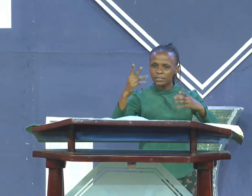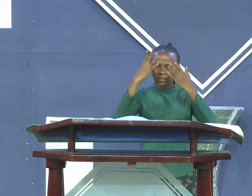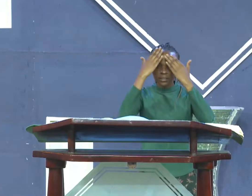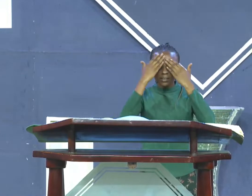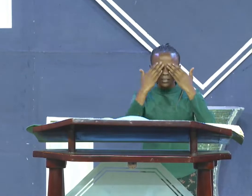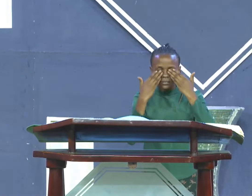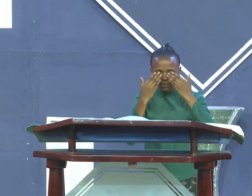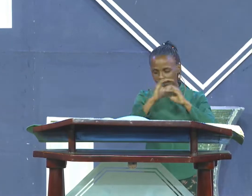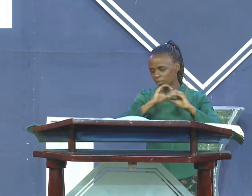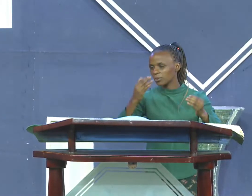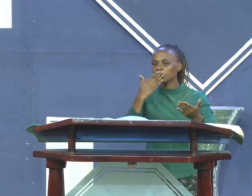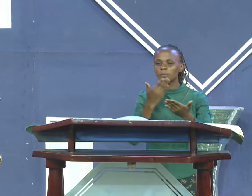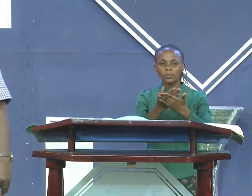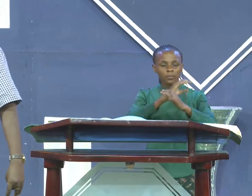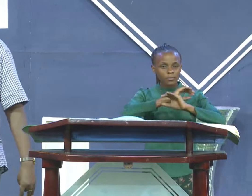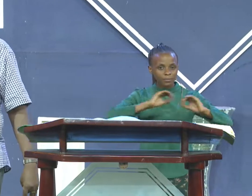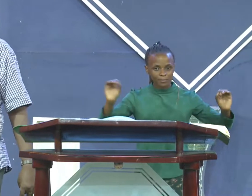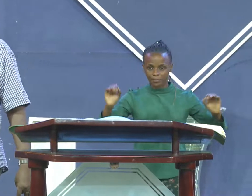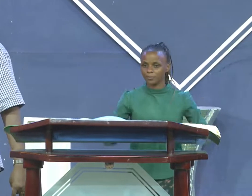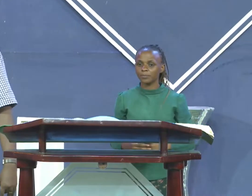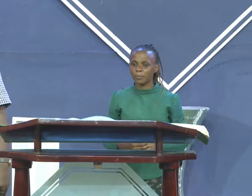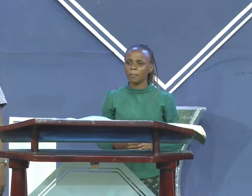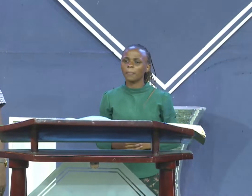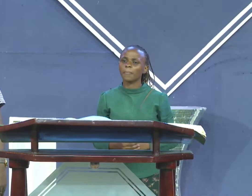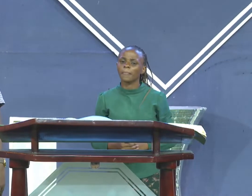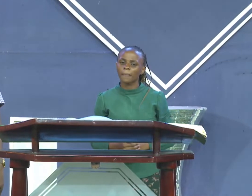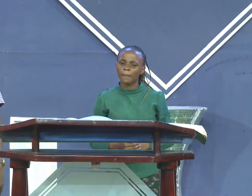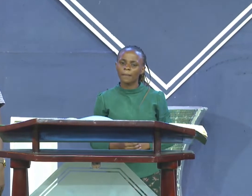good. One